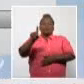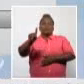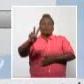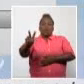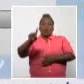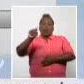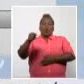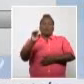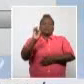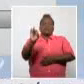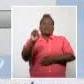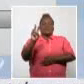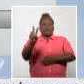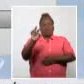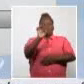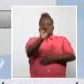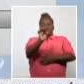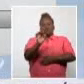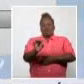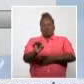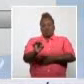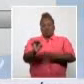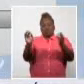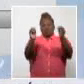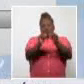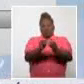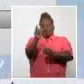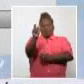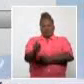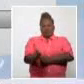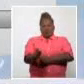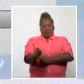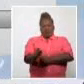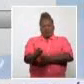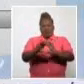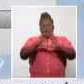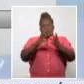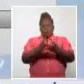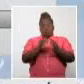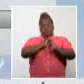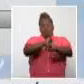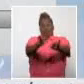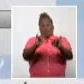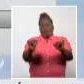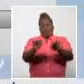42.72% of the total number of reported cases in the world,